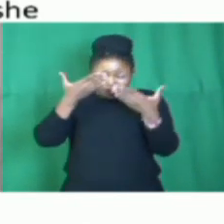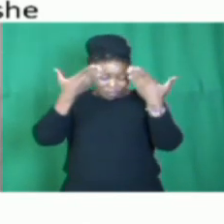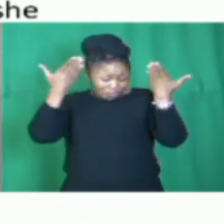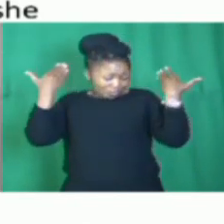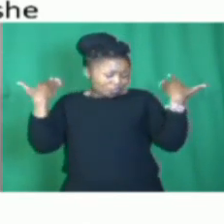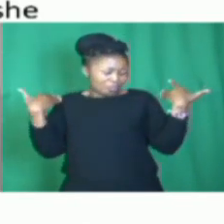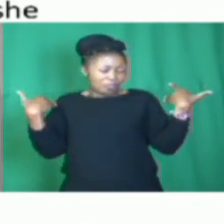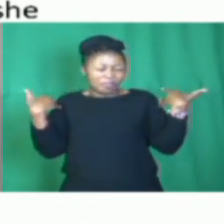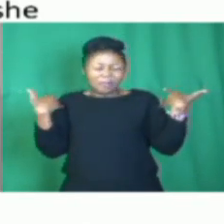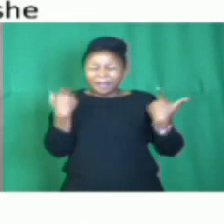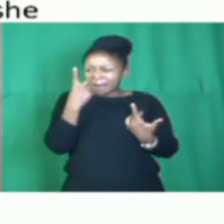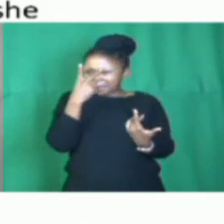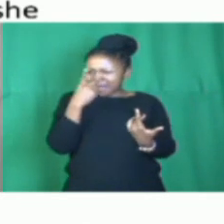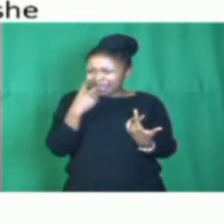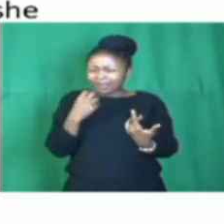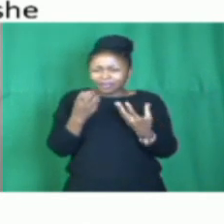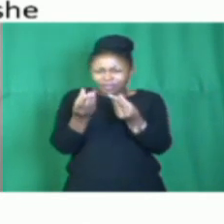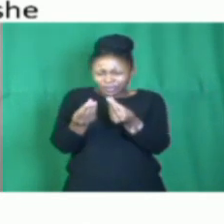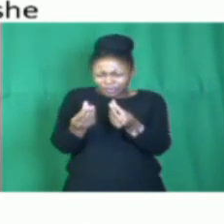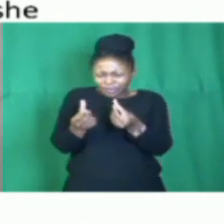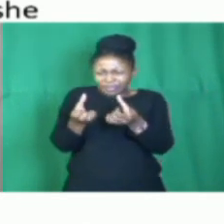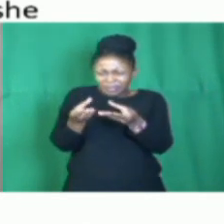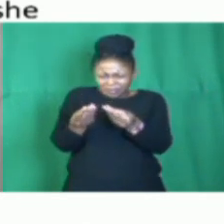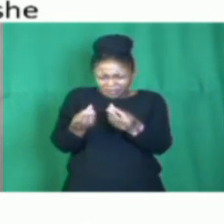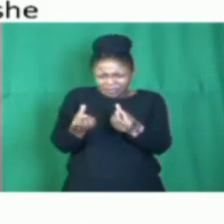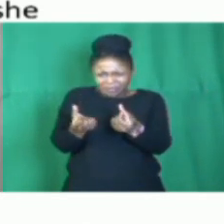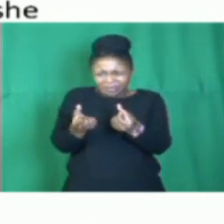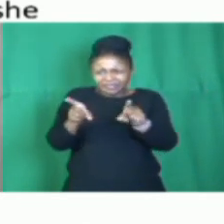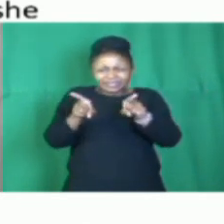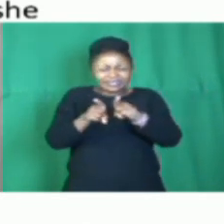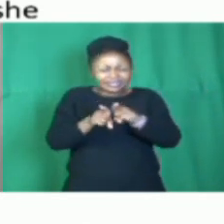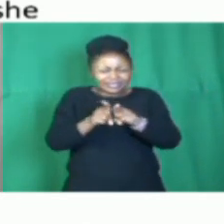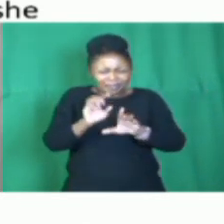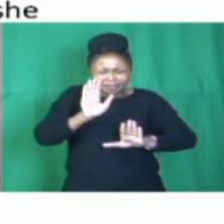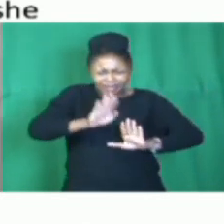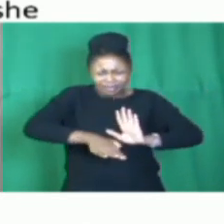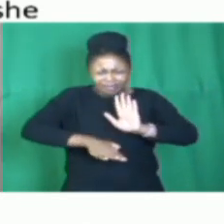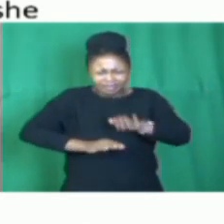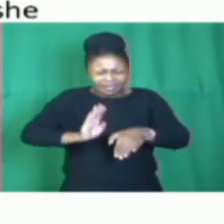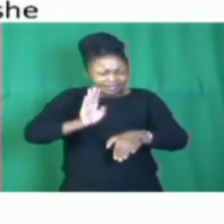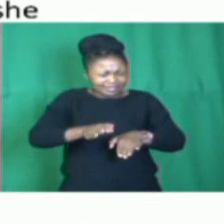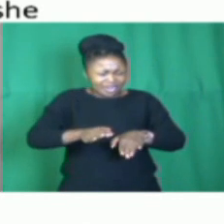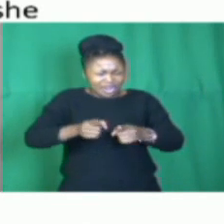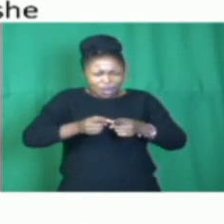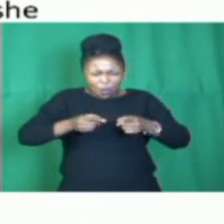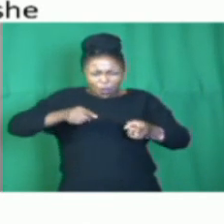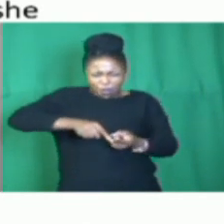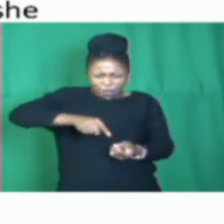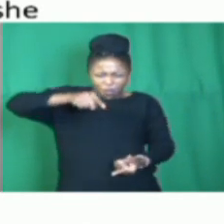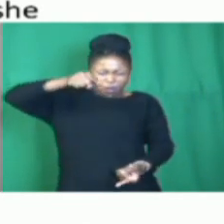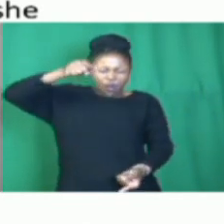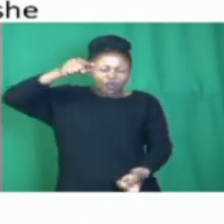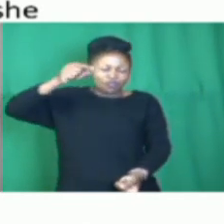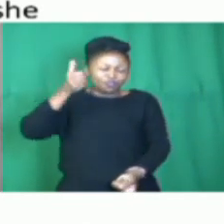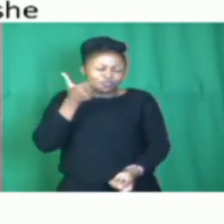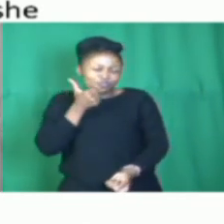black, silky. And her legs are not just legs or long legs. I said they are beautiful, and I also said that they are